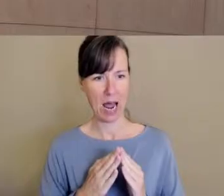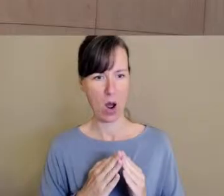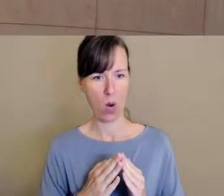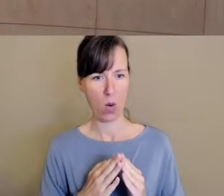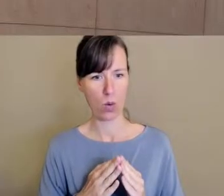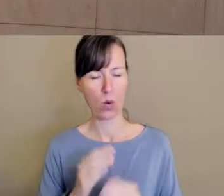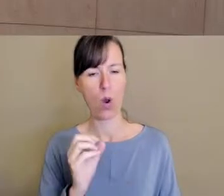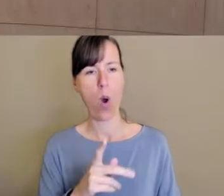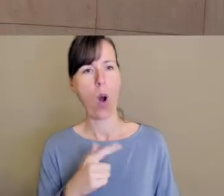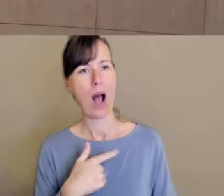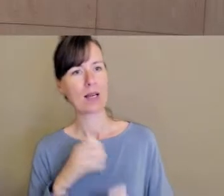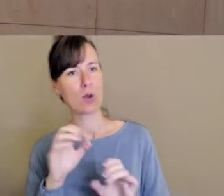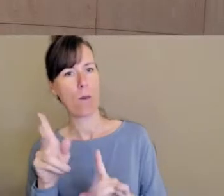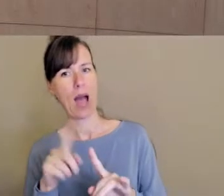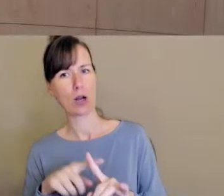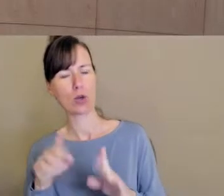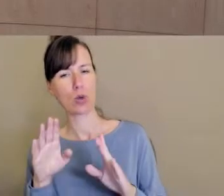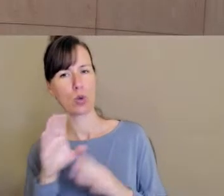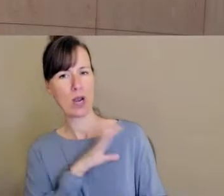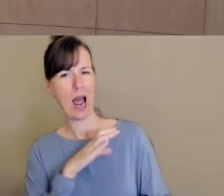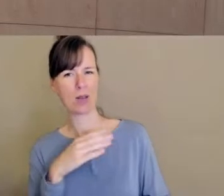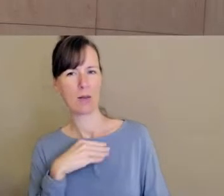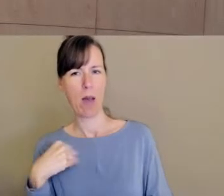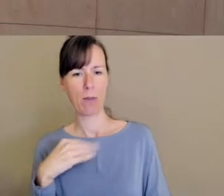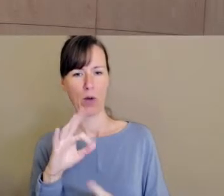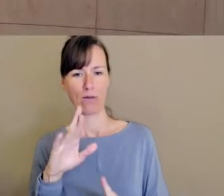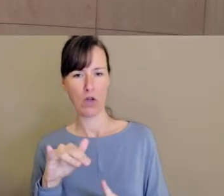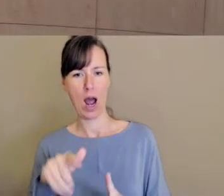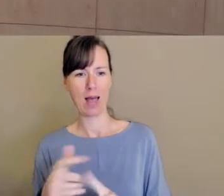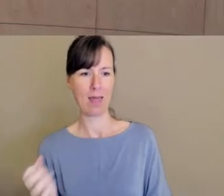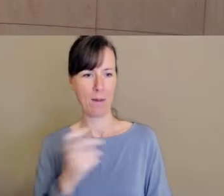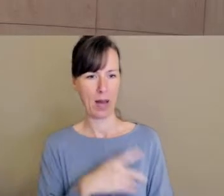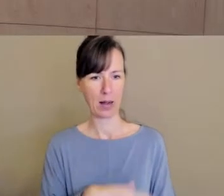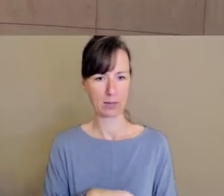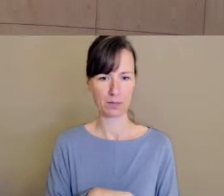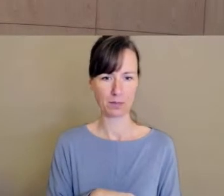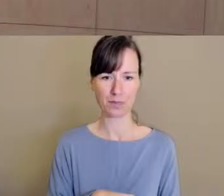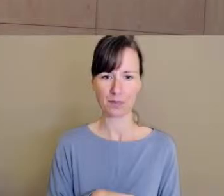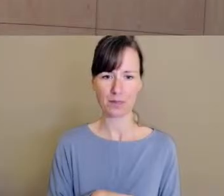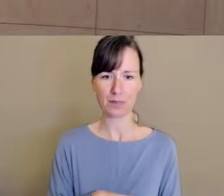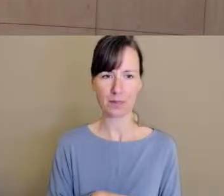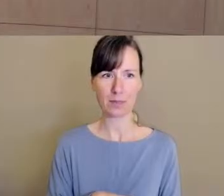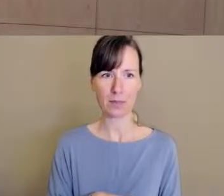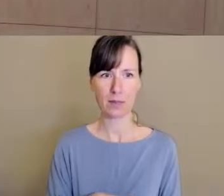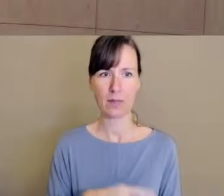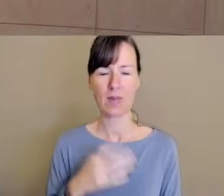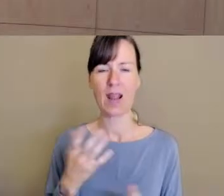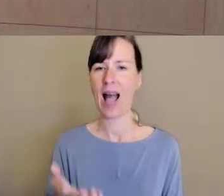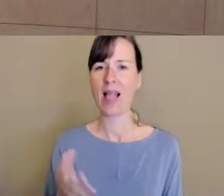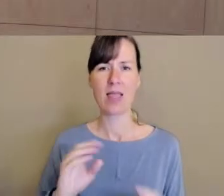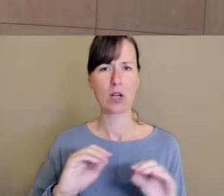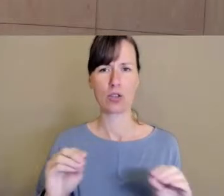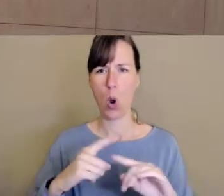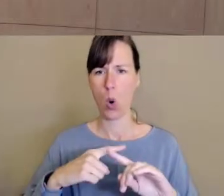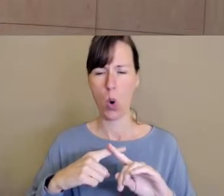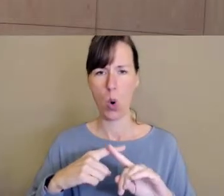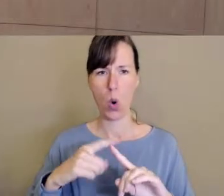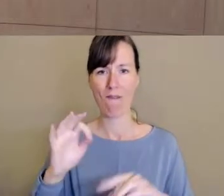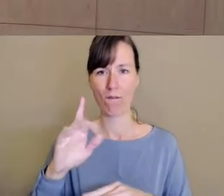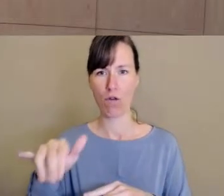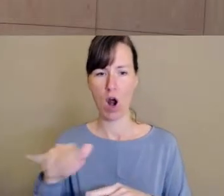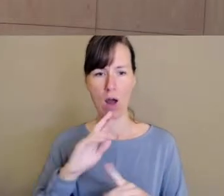Thank you. I got a little confused. There's no difference between town event and town supported event. Correct. We're saying